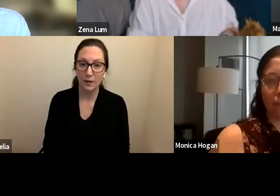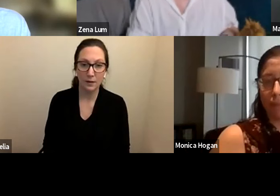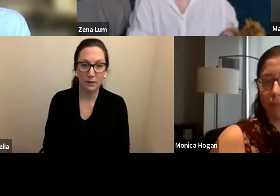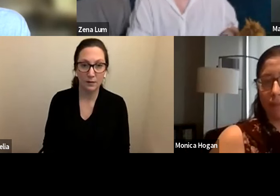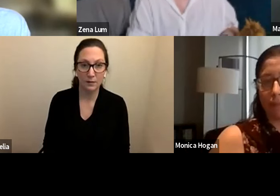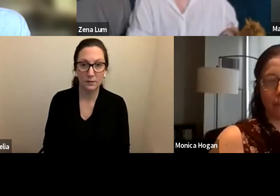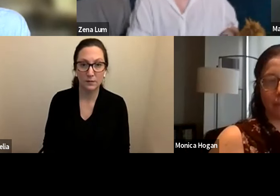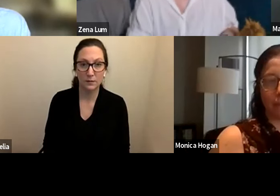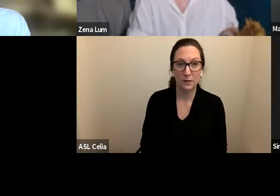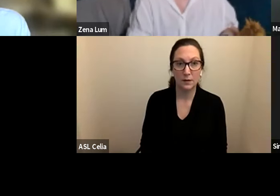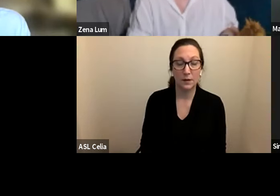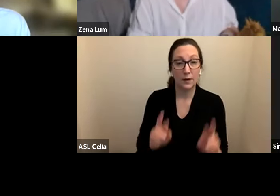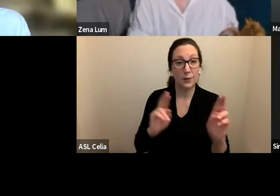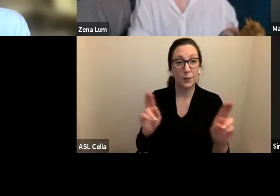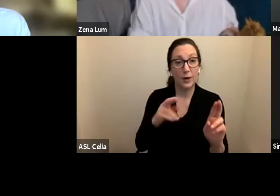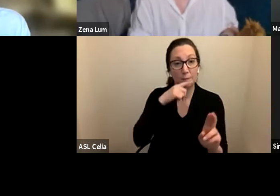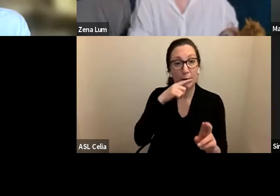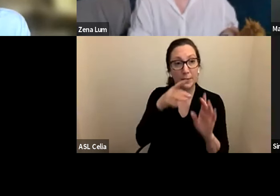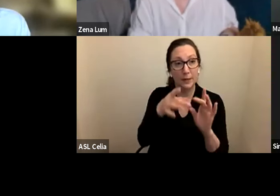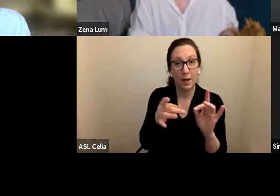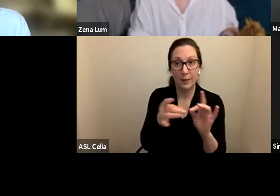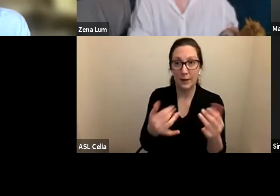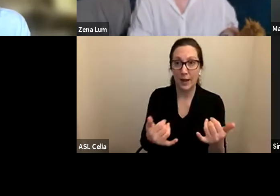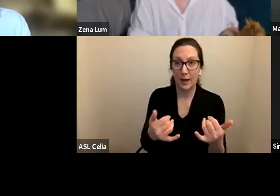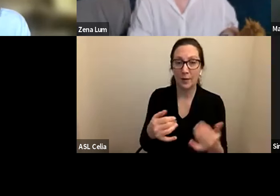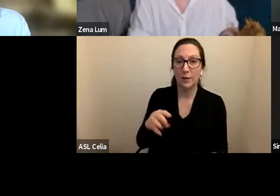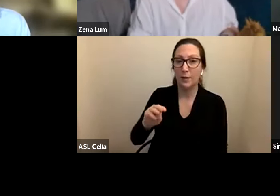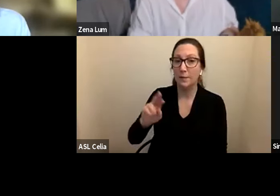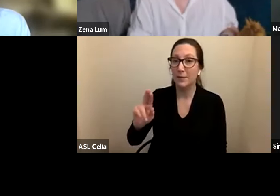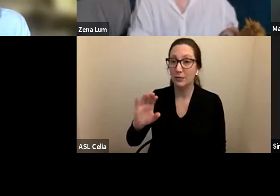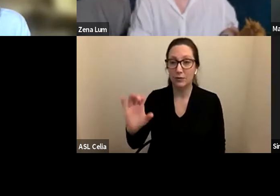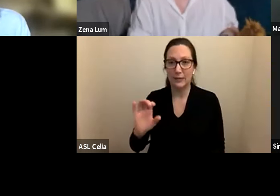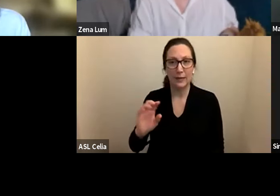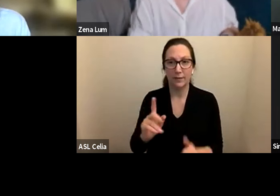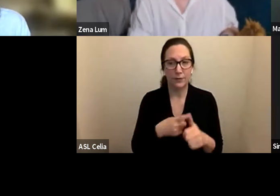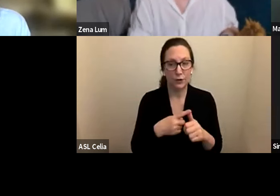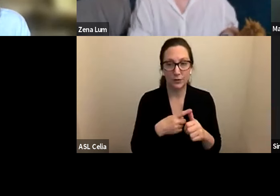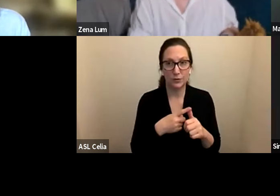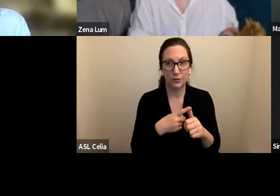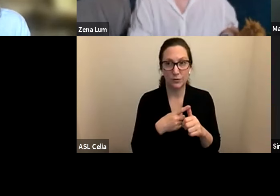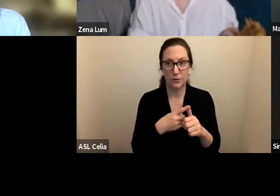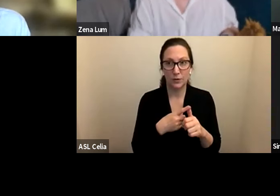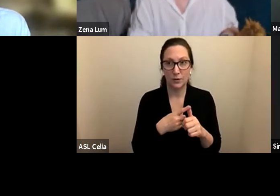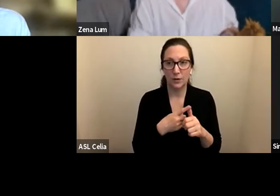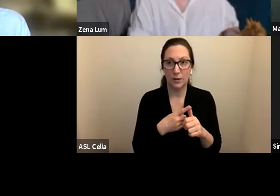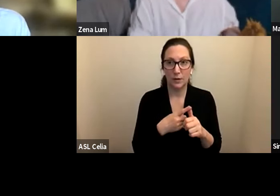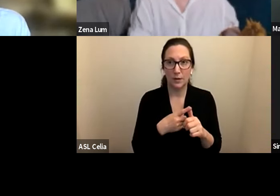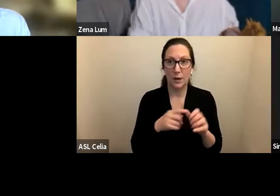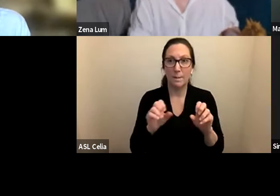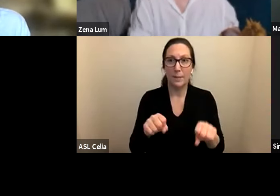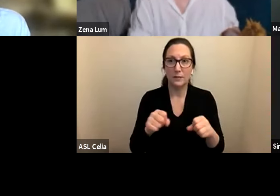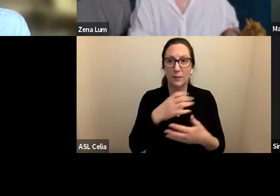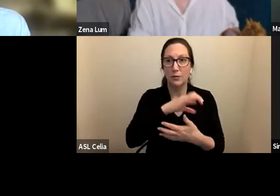I Well, think we're ready for public comment. well, before we do Oh, that, no? Okay. there's an item here, on possible criteria